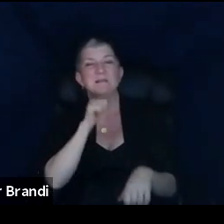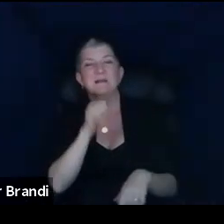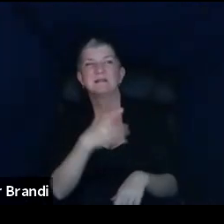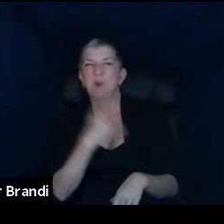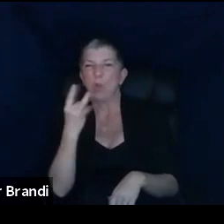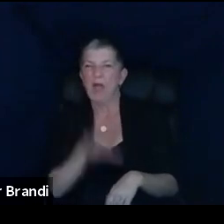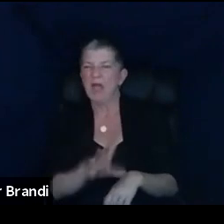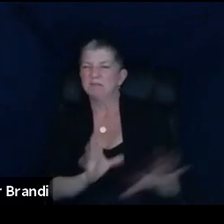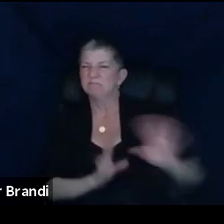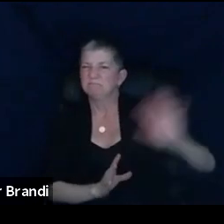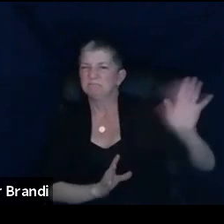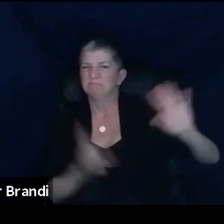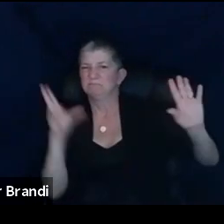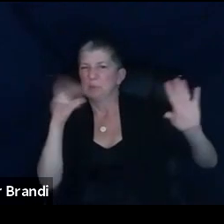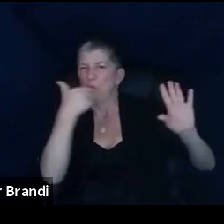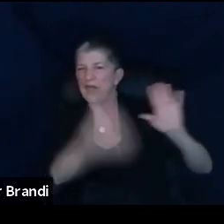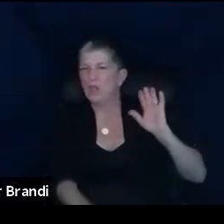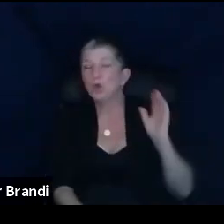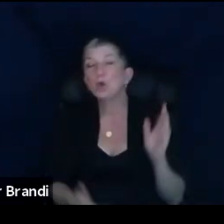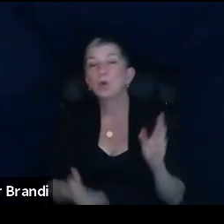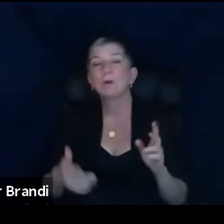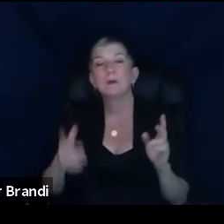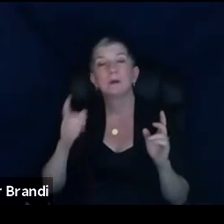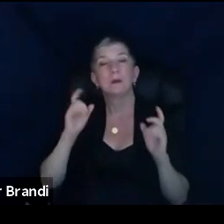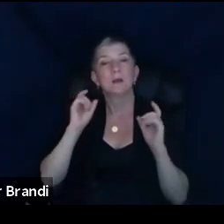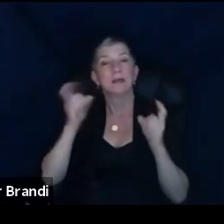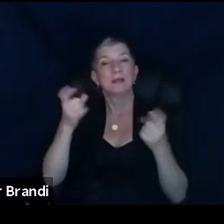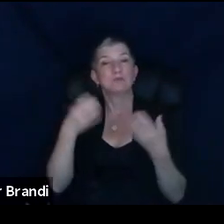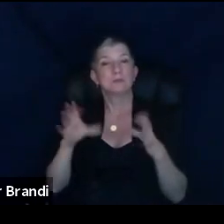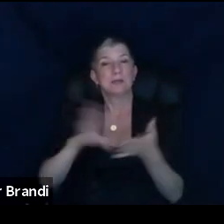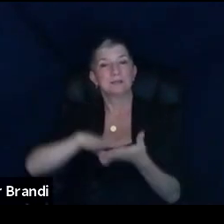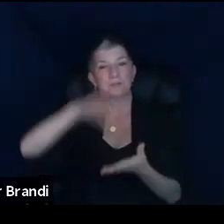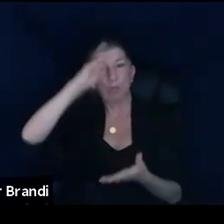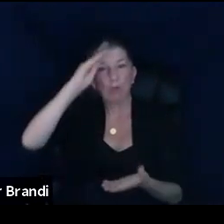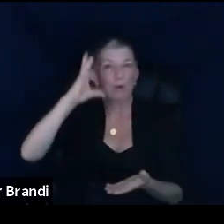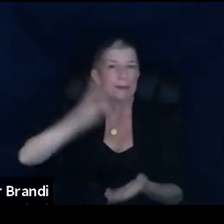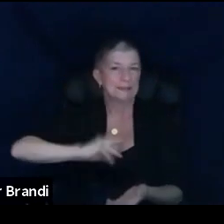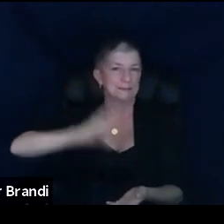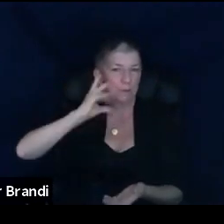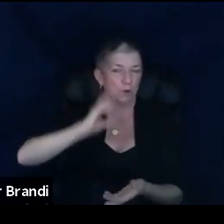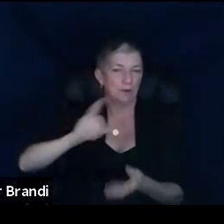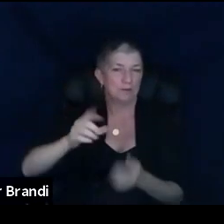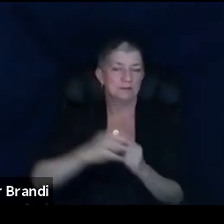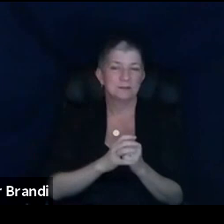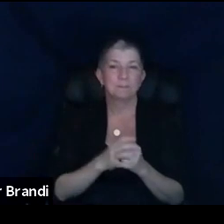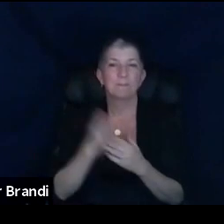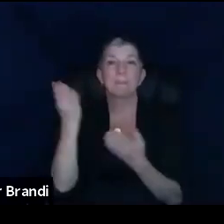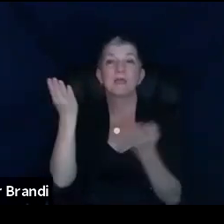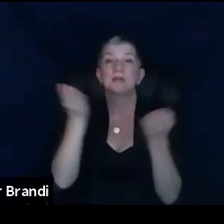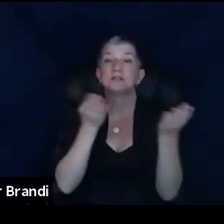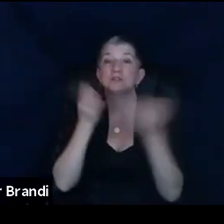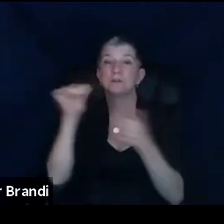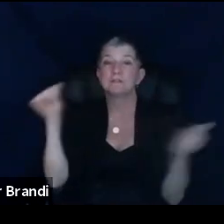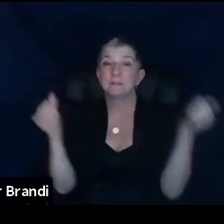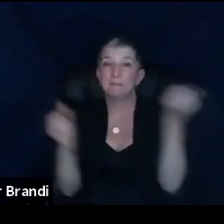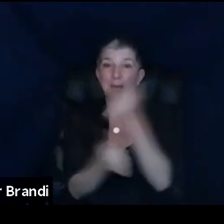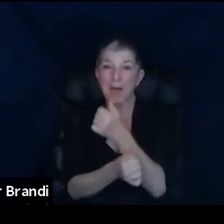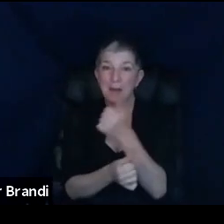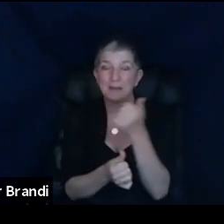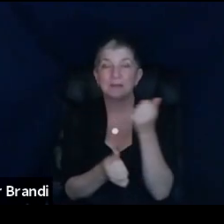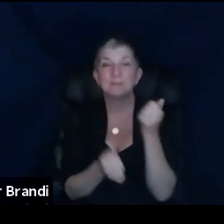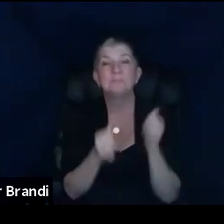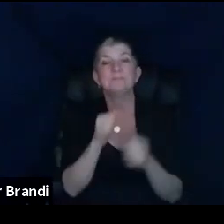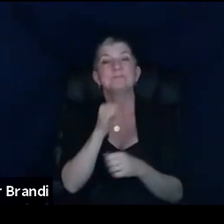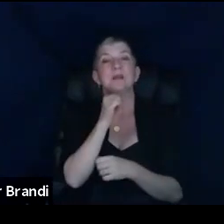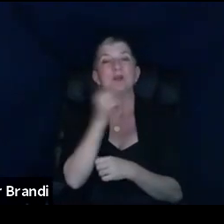great, and really just gives you a chance to learn and experience. And service bottoming, although not something you